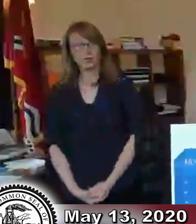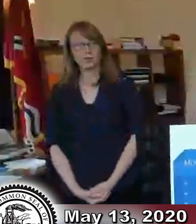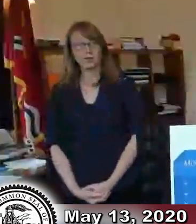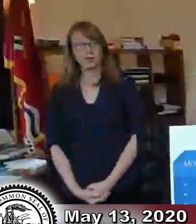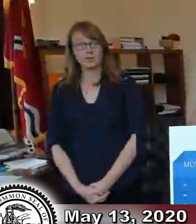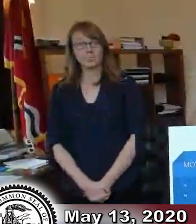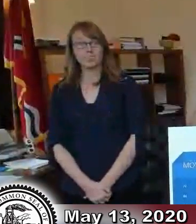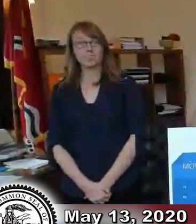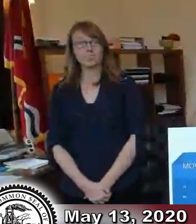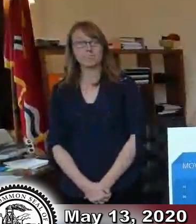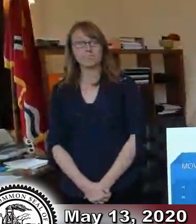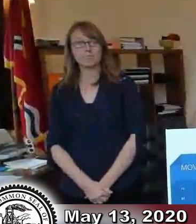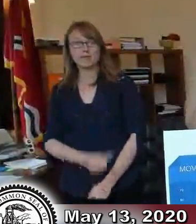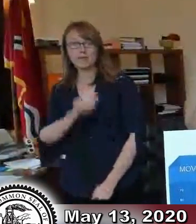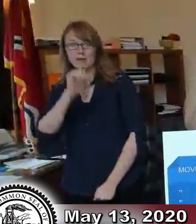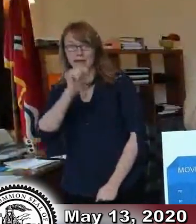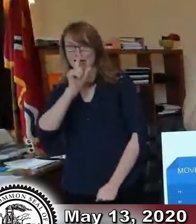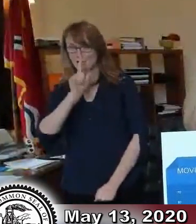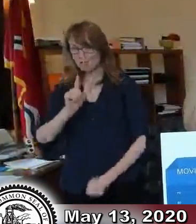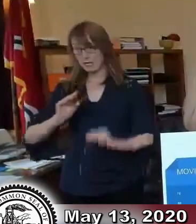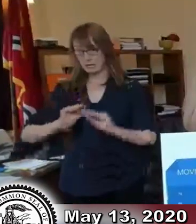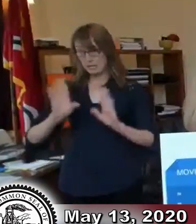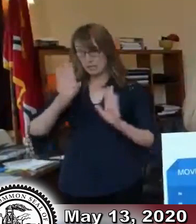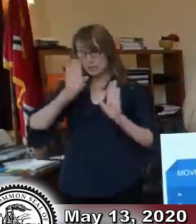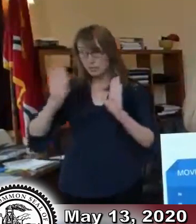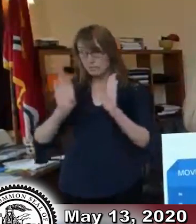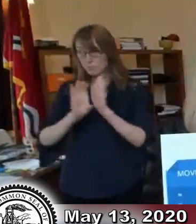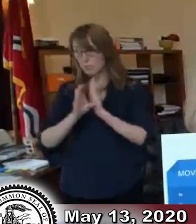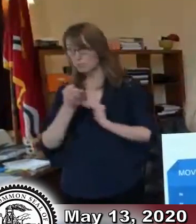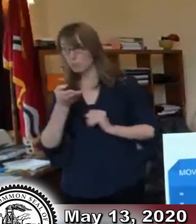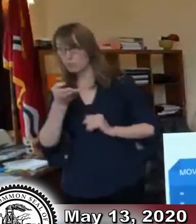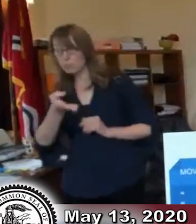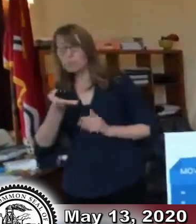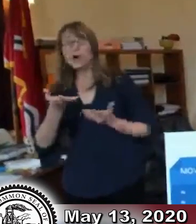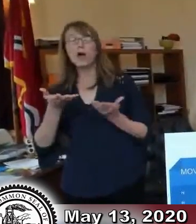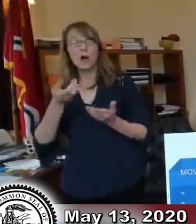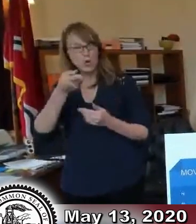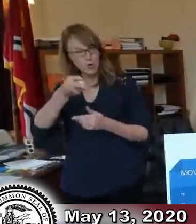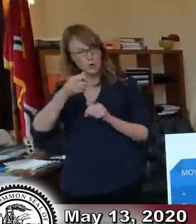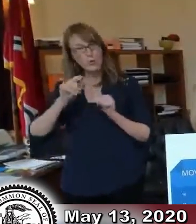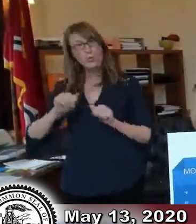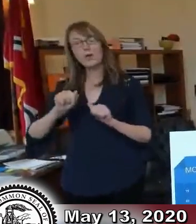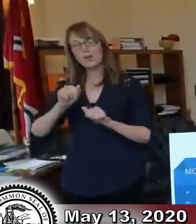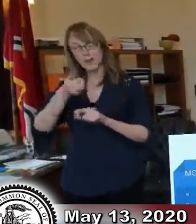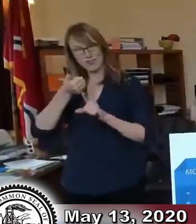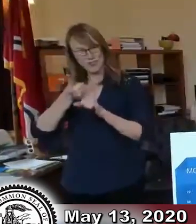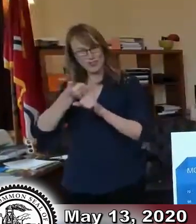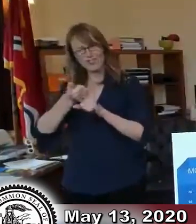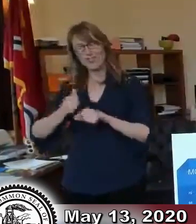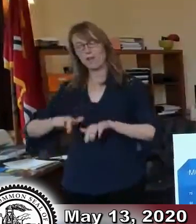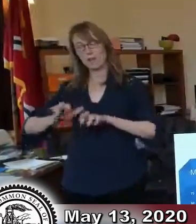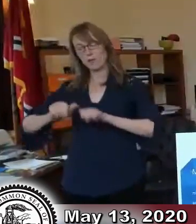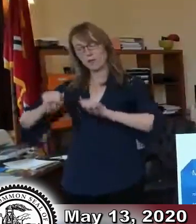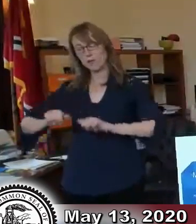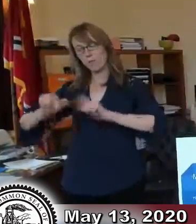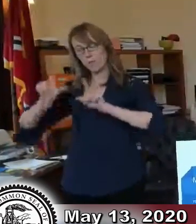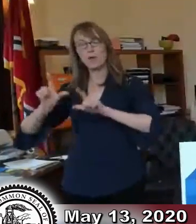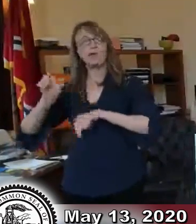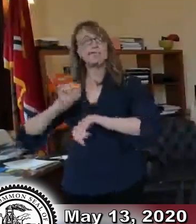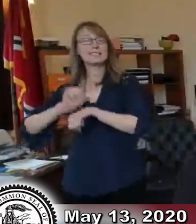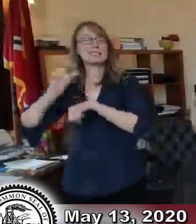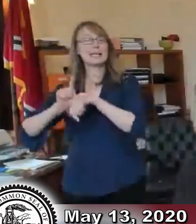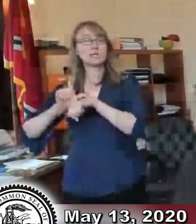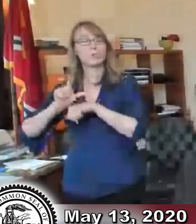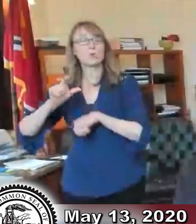I don't know how well that comes through, but you can certainly get to this on the St. Louis